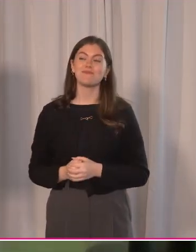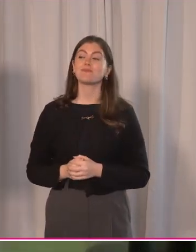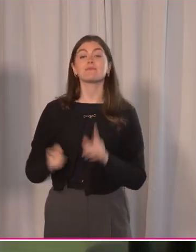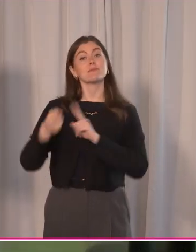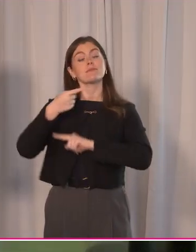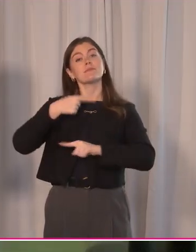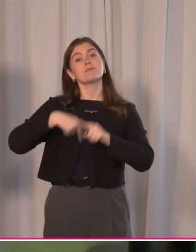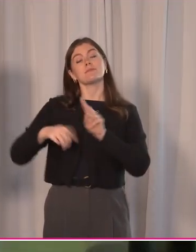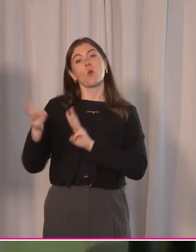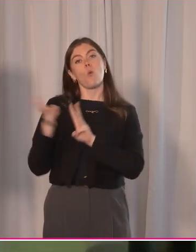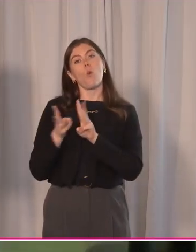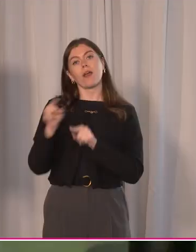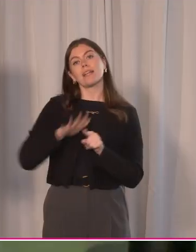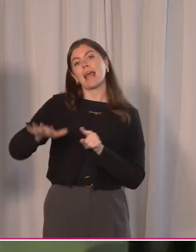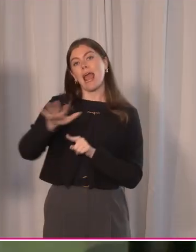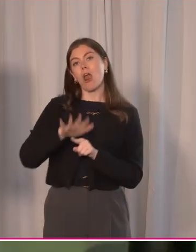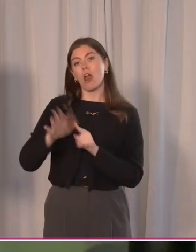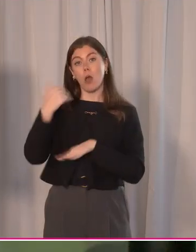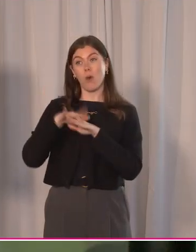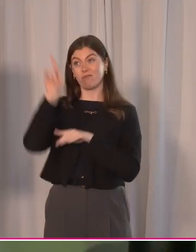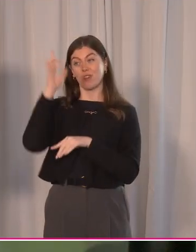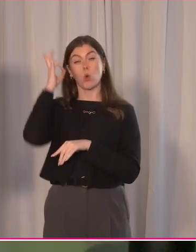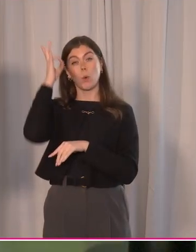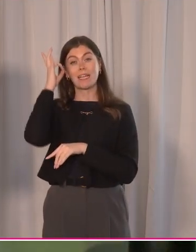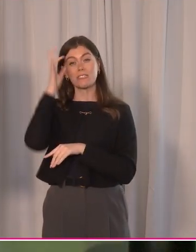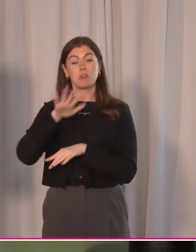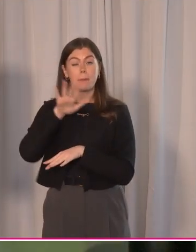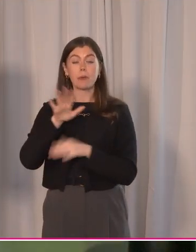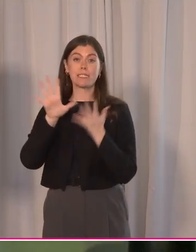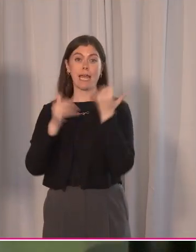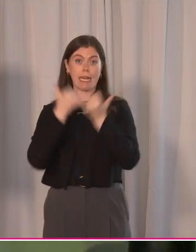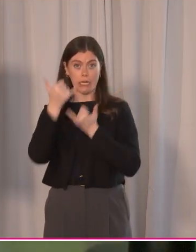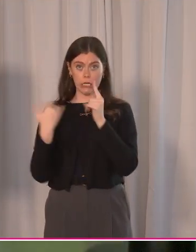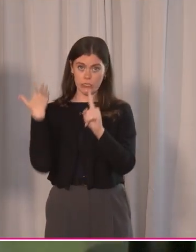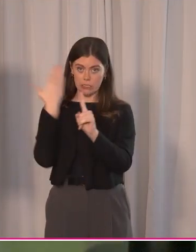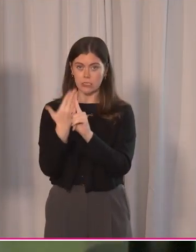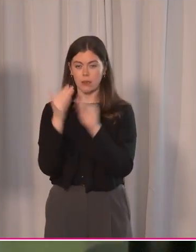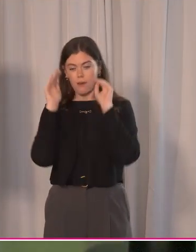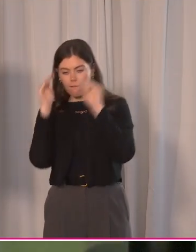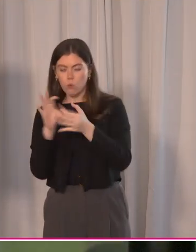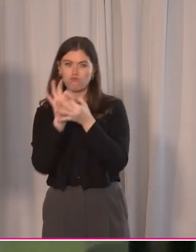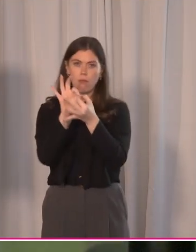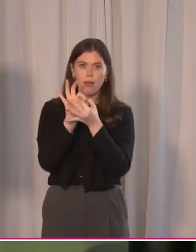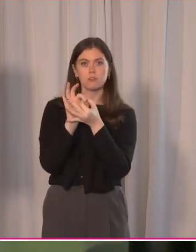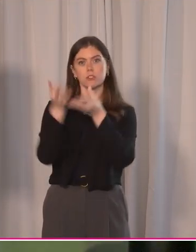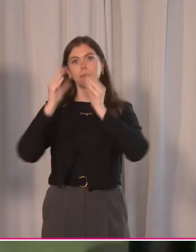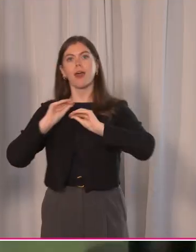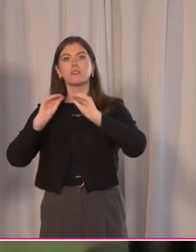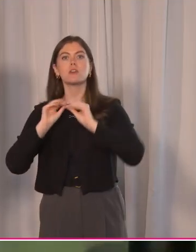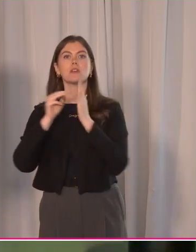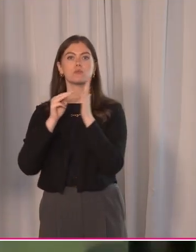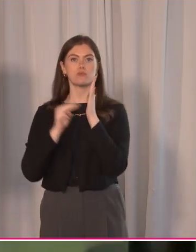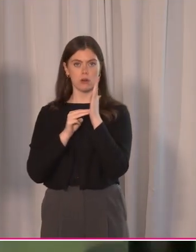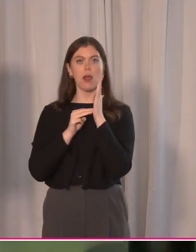been working in this space up at Queen's for about 10 years, looking at relationship and education